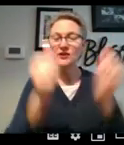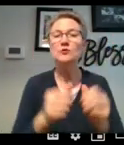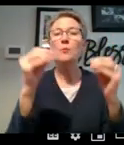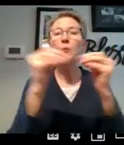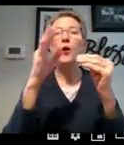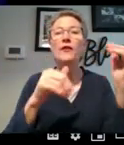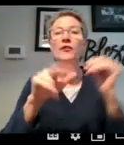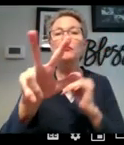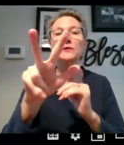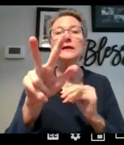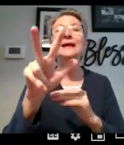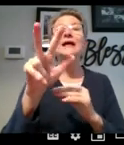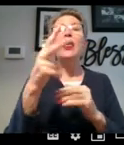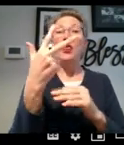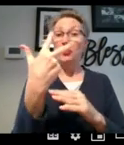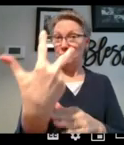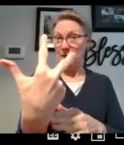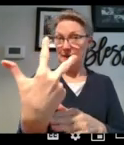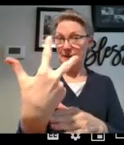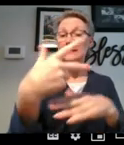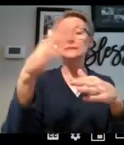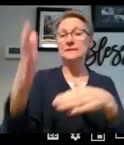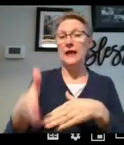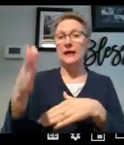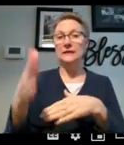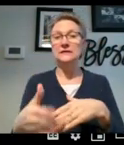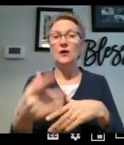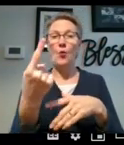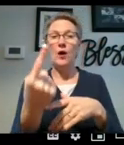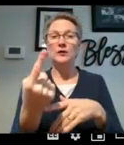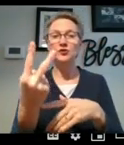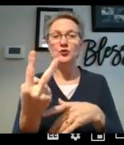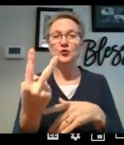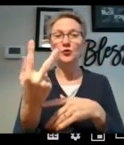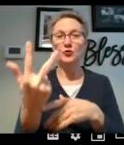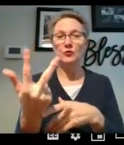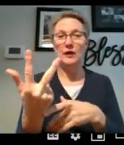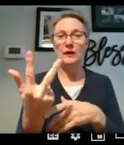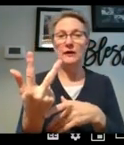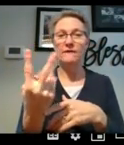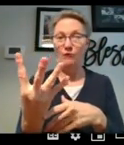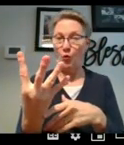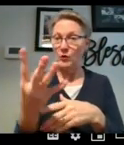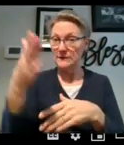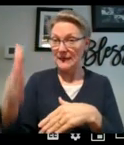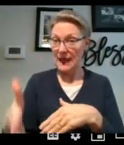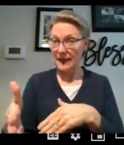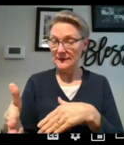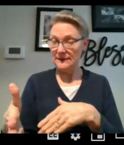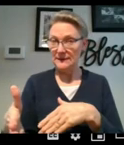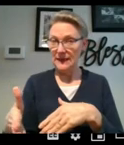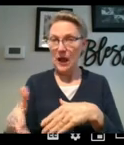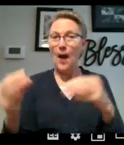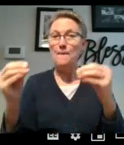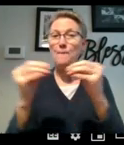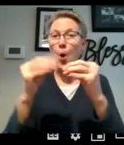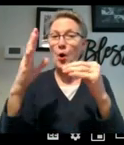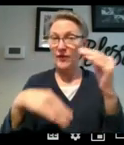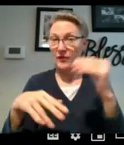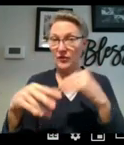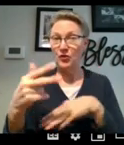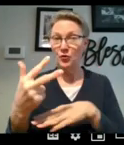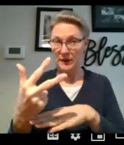3 sides. So here they have 1, 2, 3, 4 sides. So this is more than 3 sides.